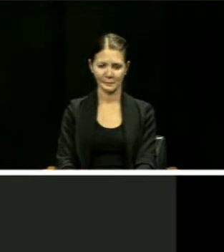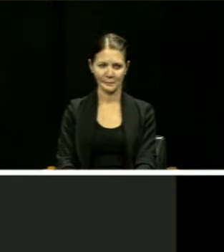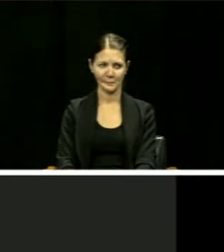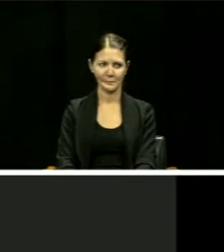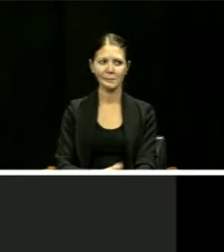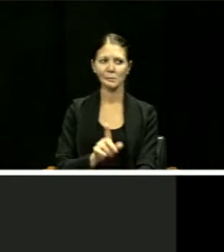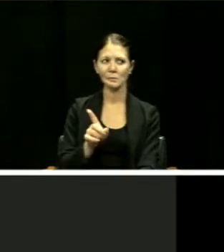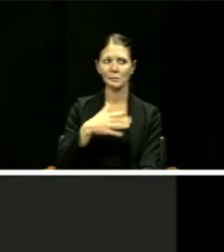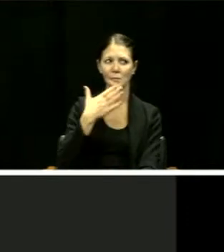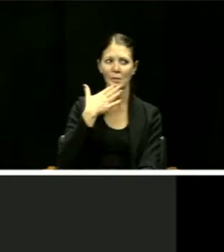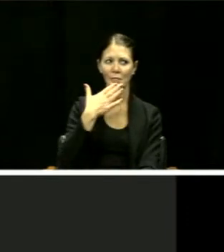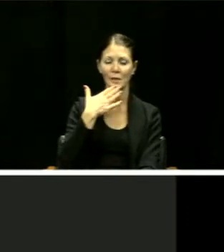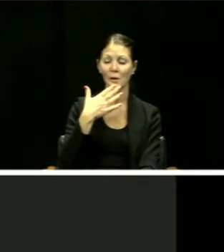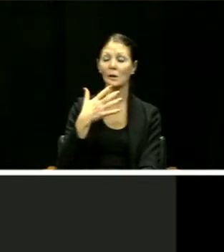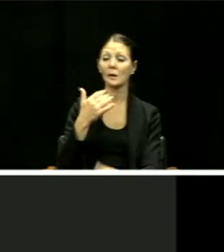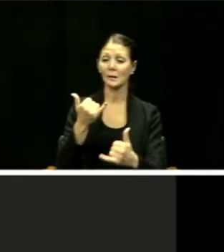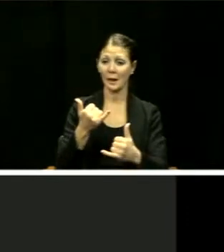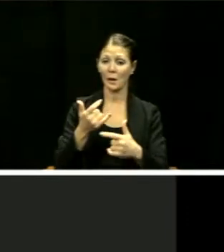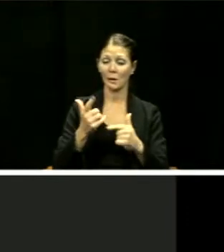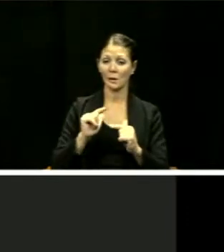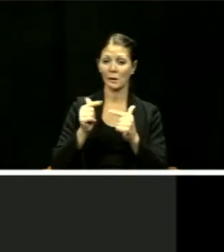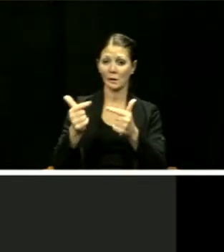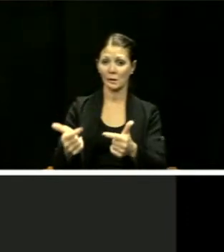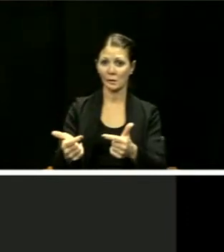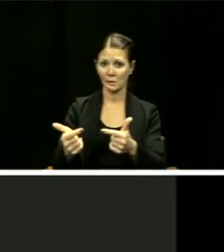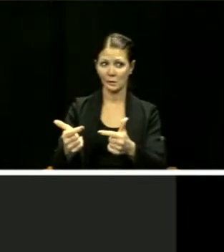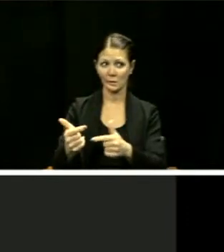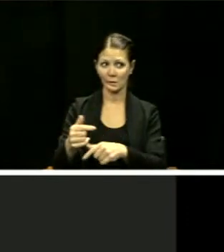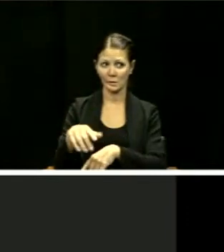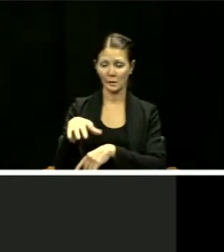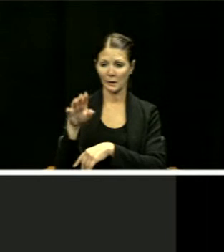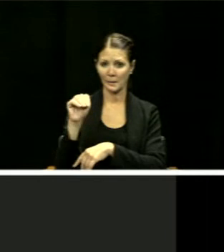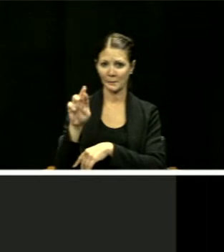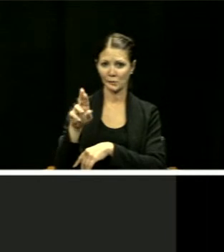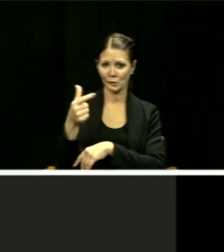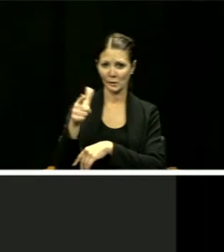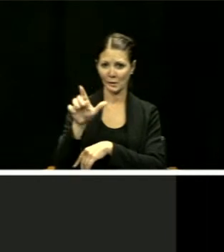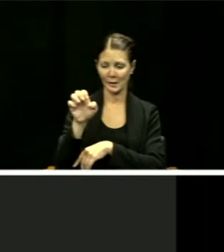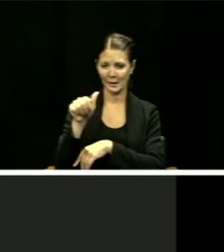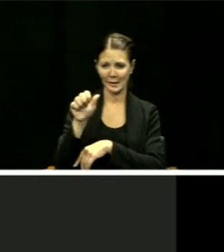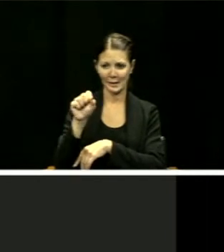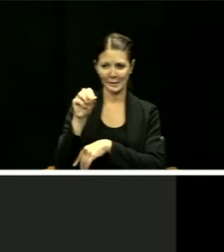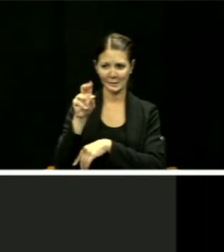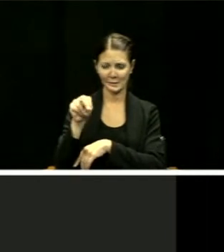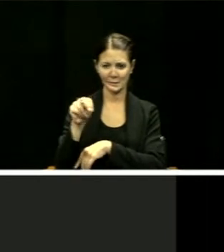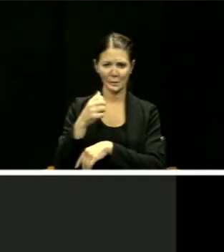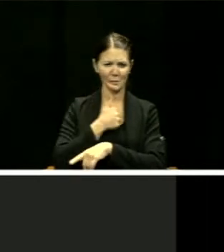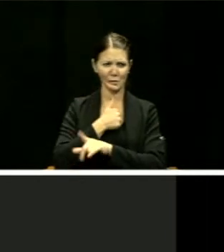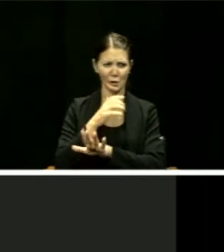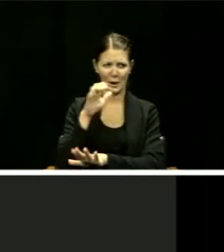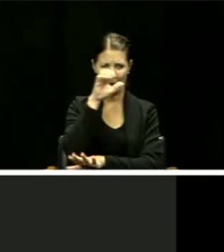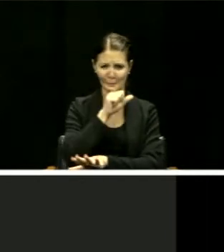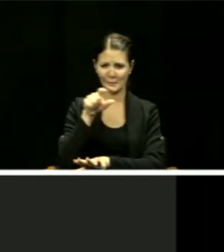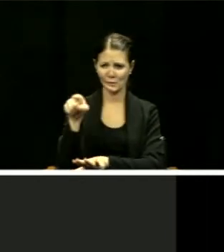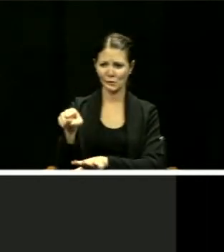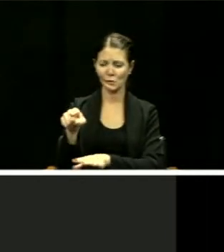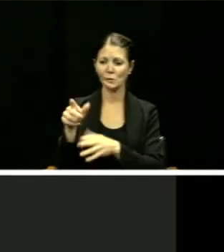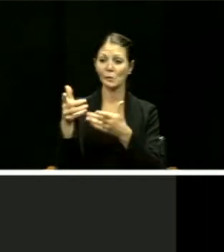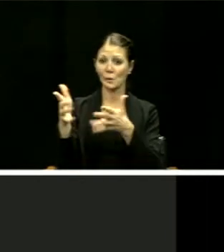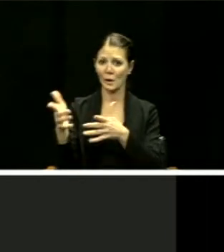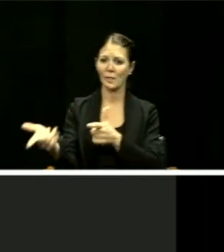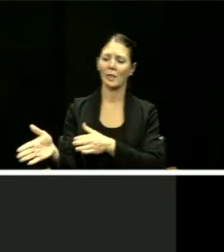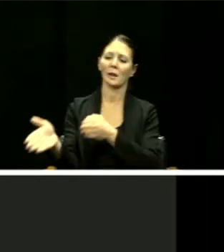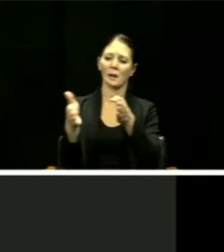Thank you. I'm going to now unmute Mr. Gleason, and I apologize for missing you. Then I'm going to unmute Mr.